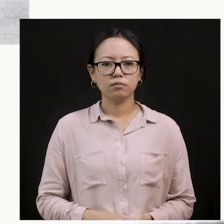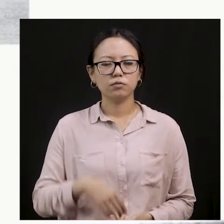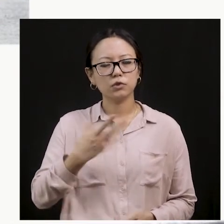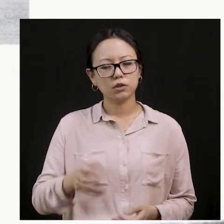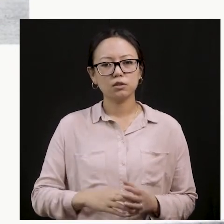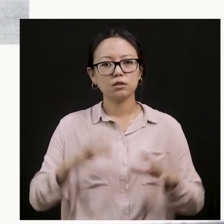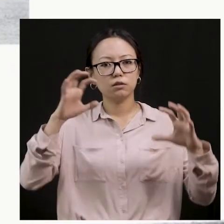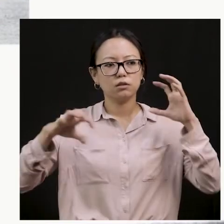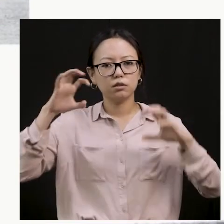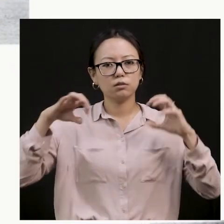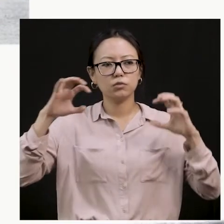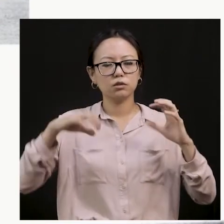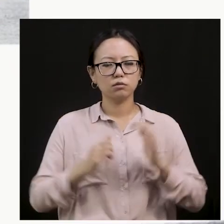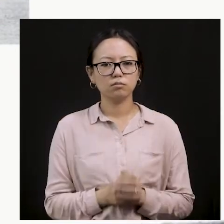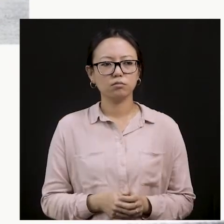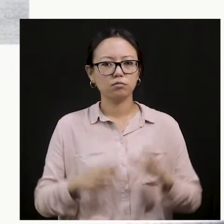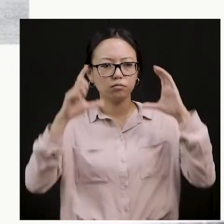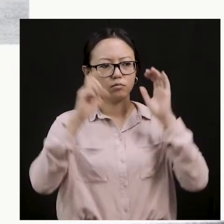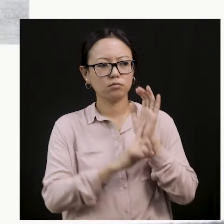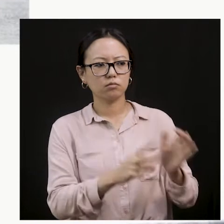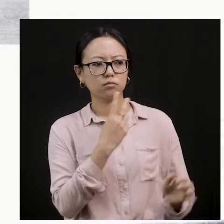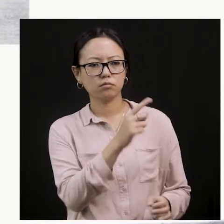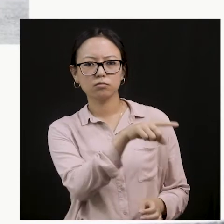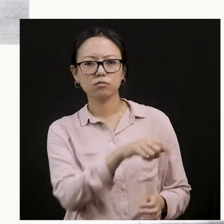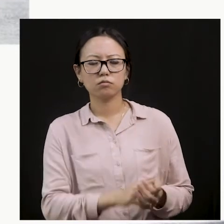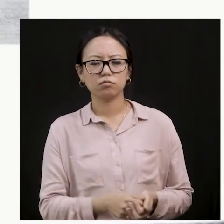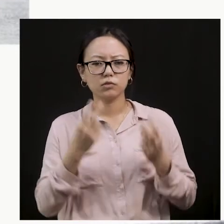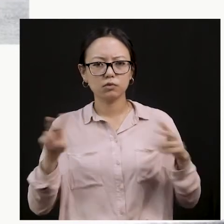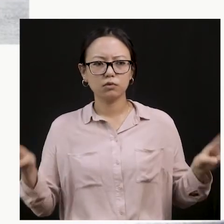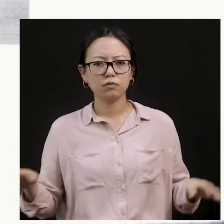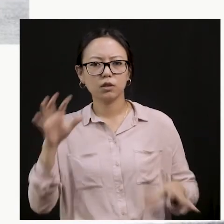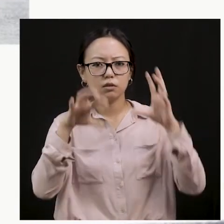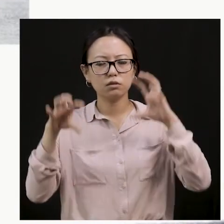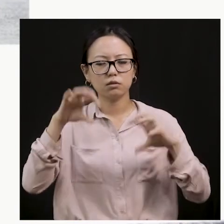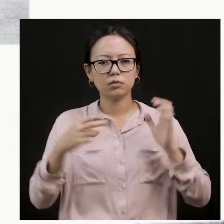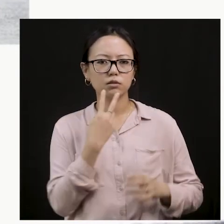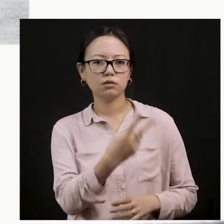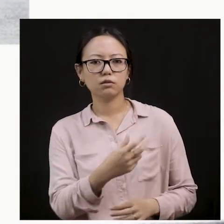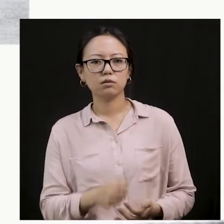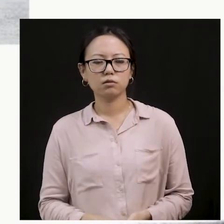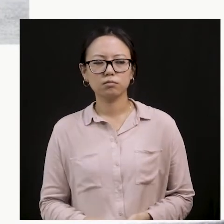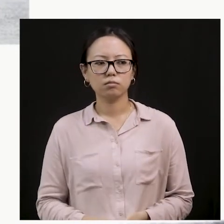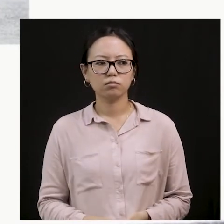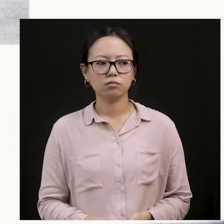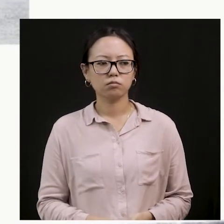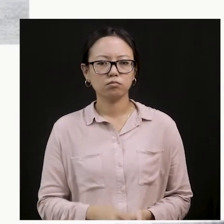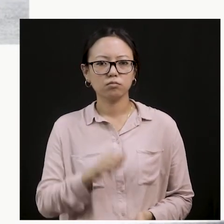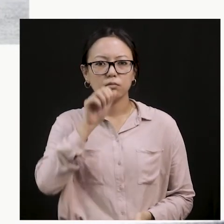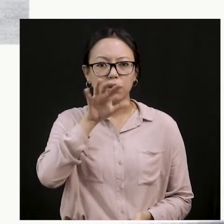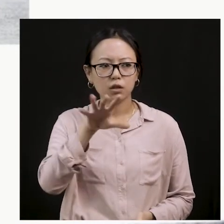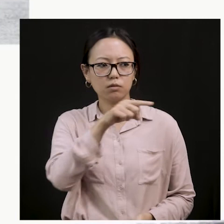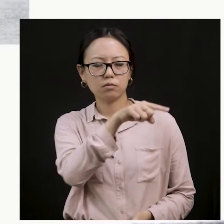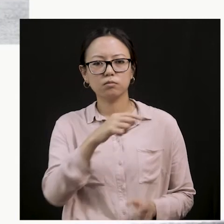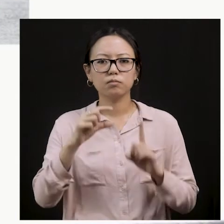animals. We see different animals here, right? We see, this is very common. It's a pig.